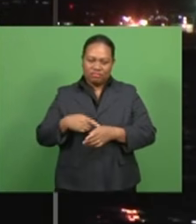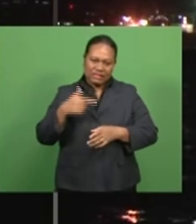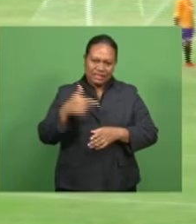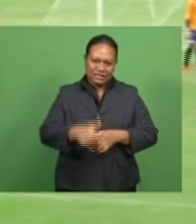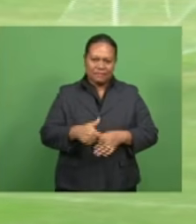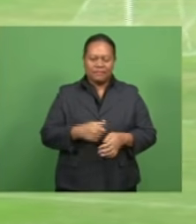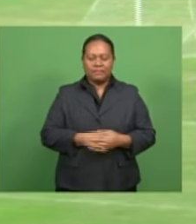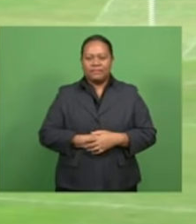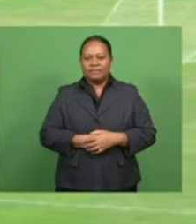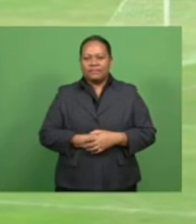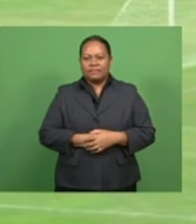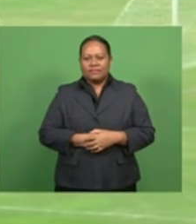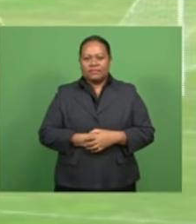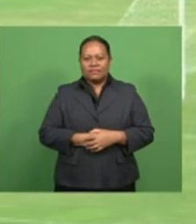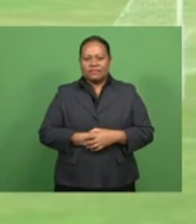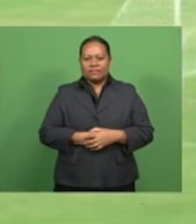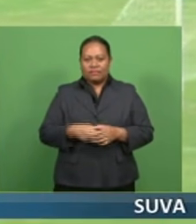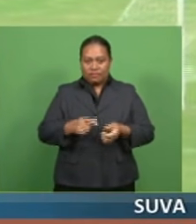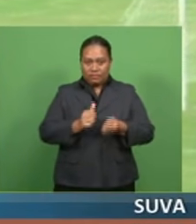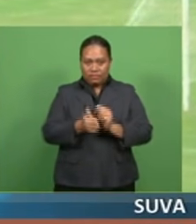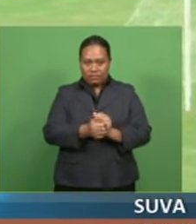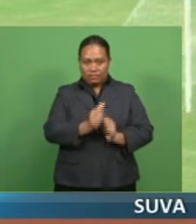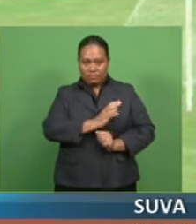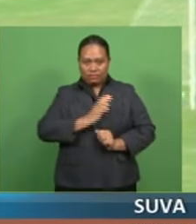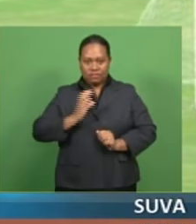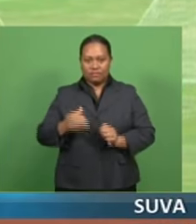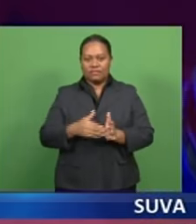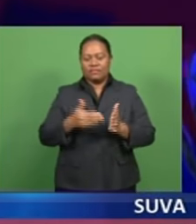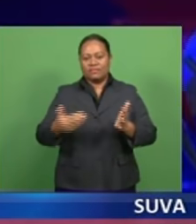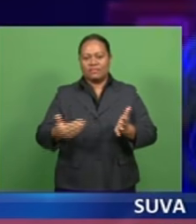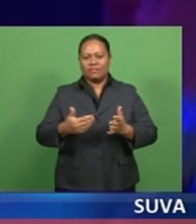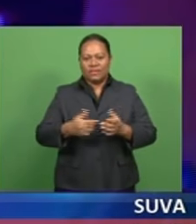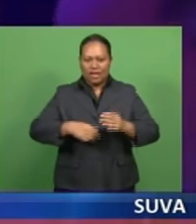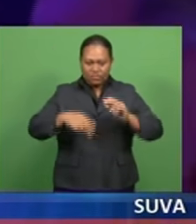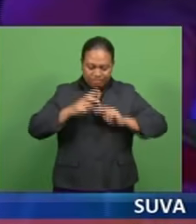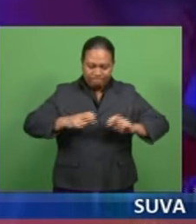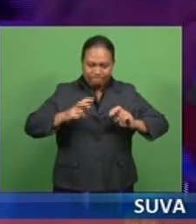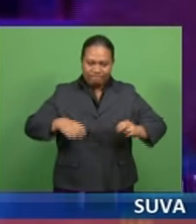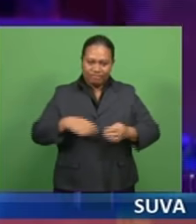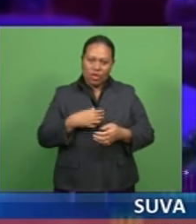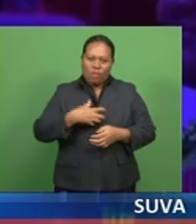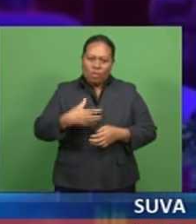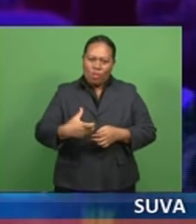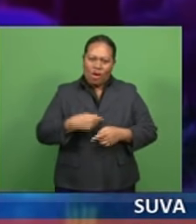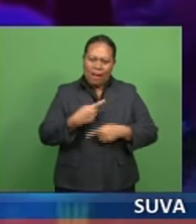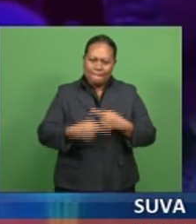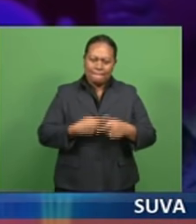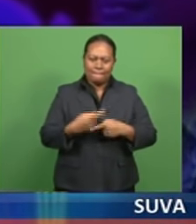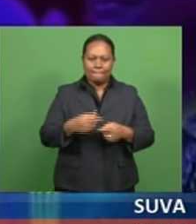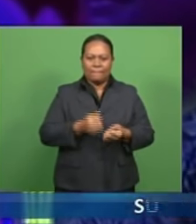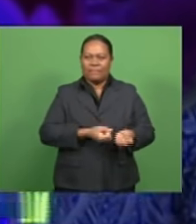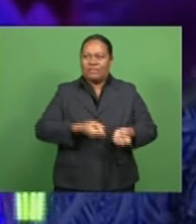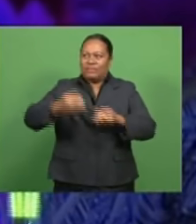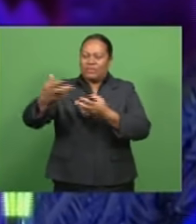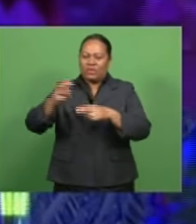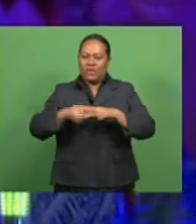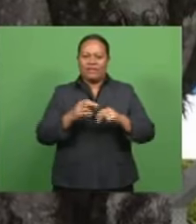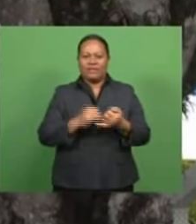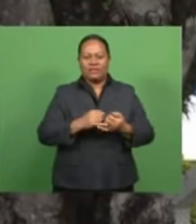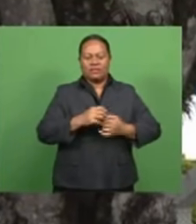details. The Sports Commission chair will now analyse the work permit and issue a response to the Fiji FA